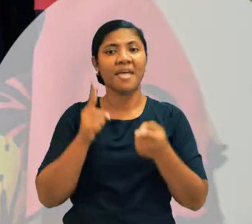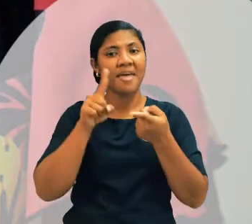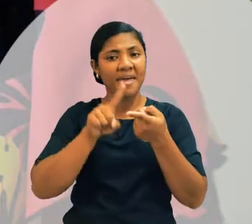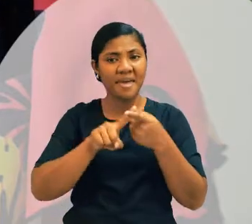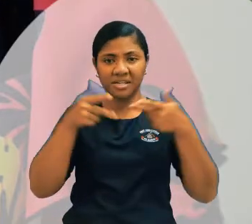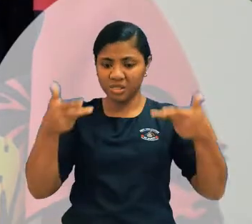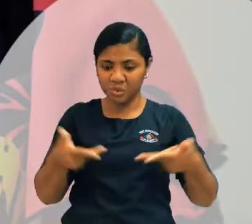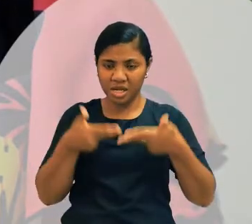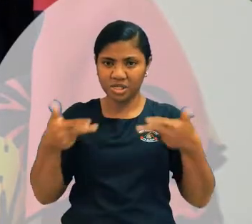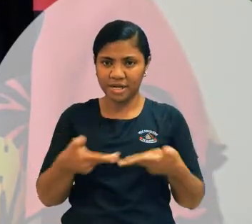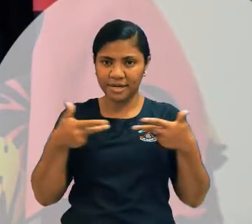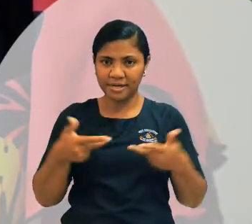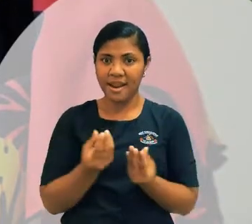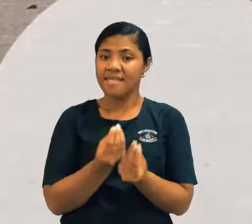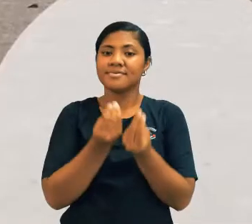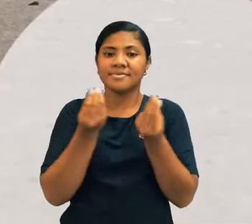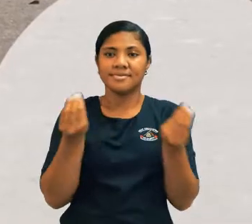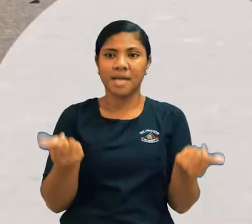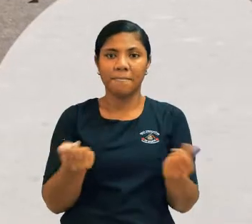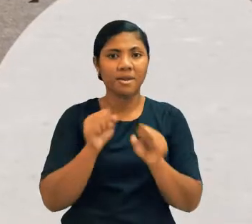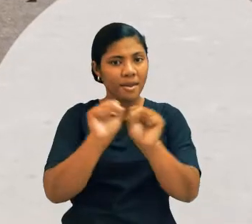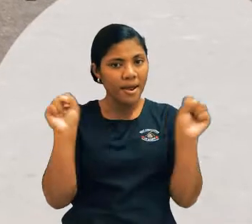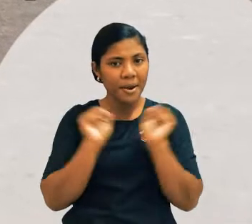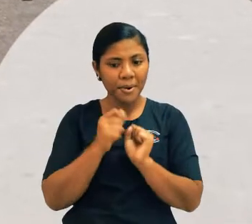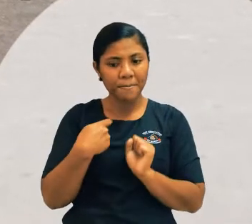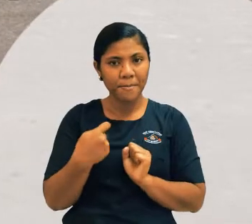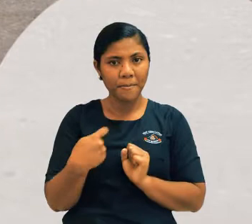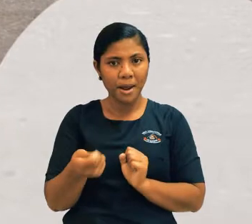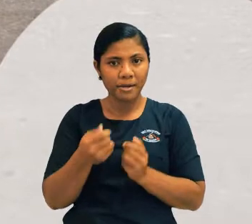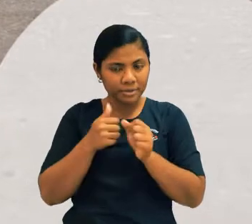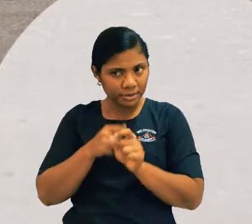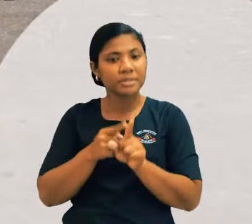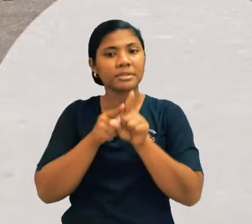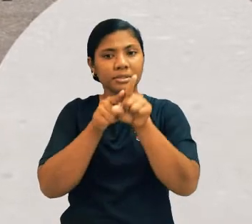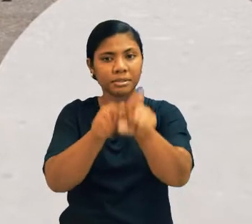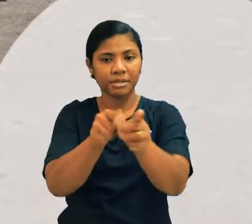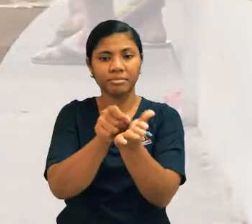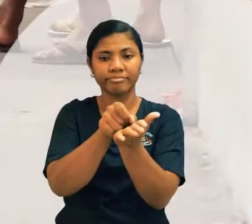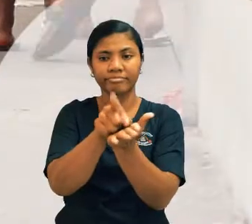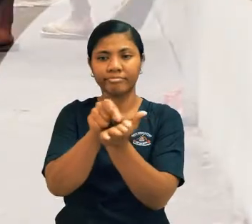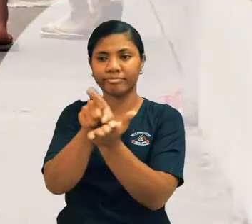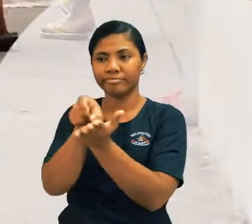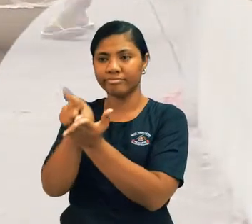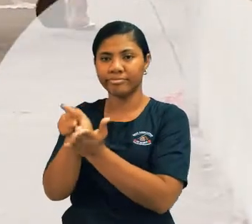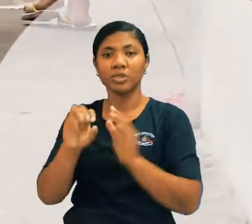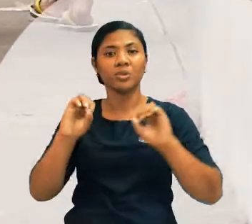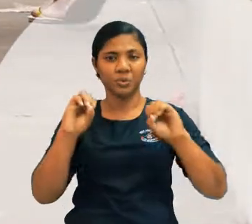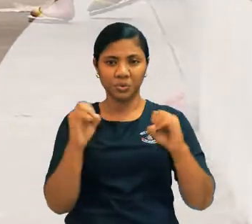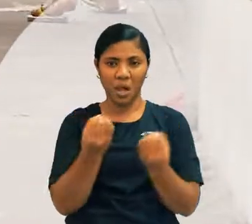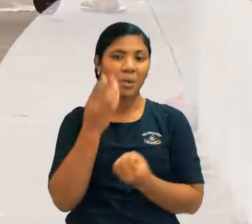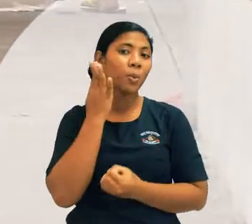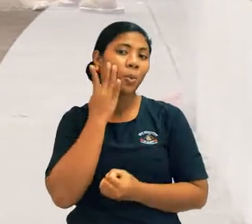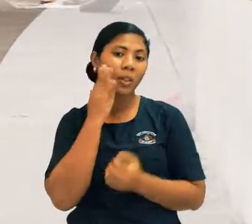They tended to grow vegetable gardens, but even with that, due to the fact that the